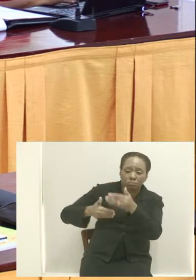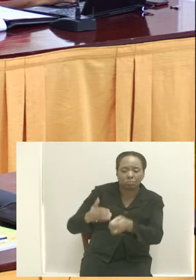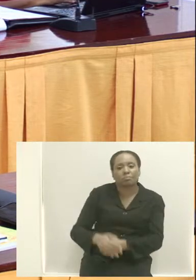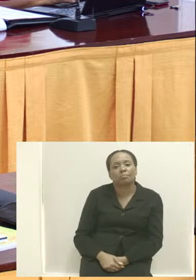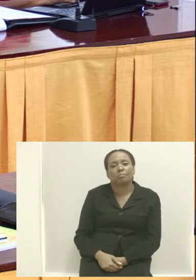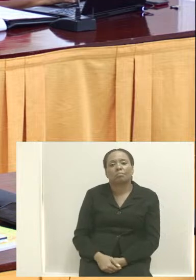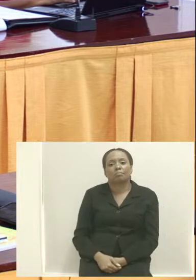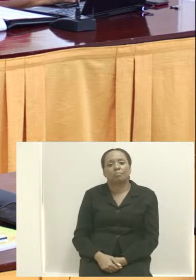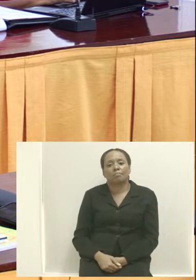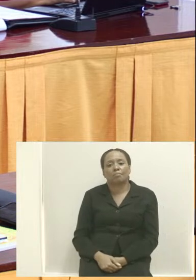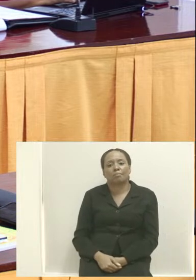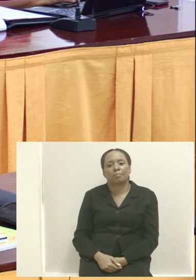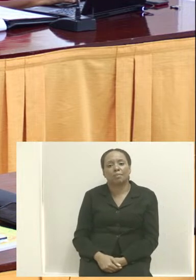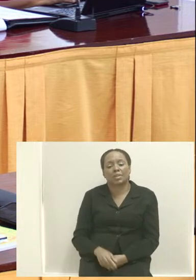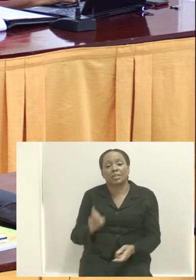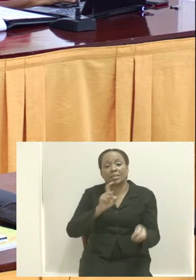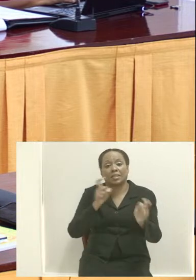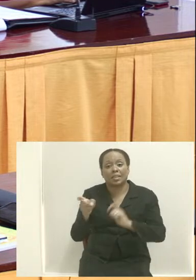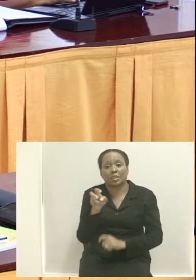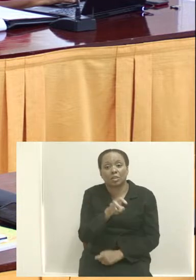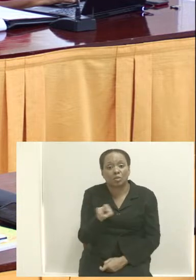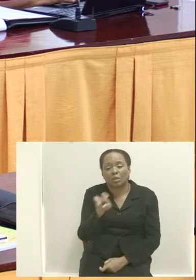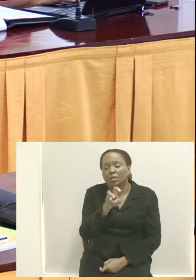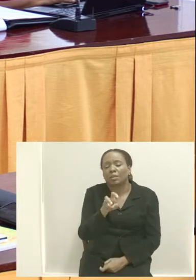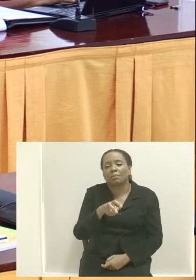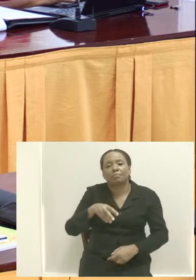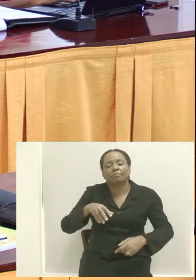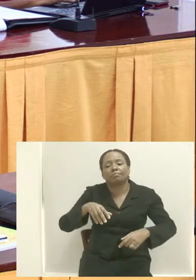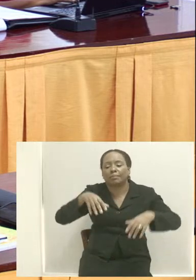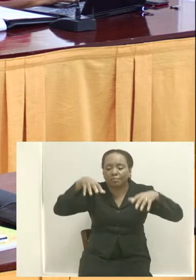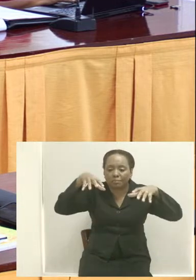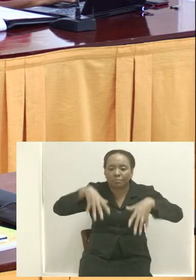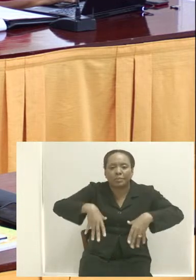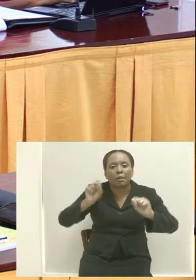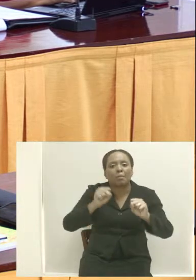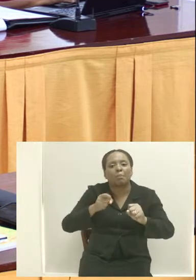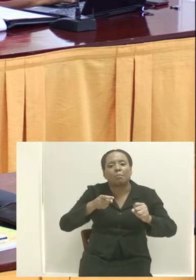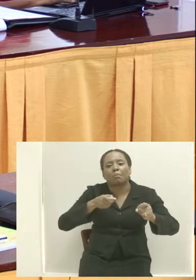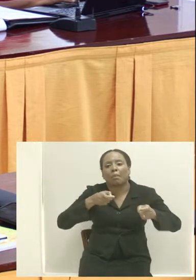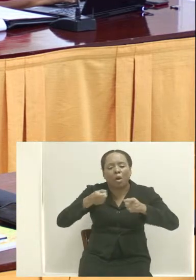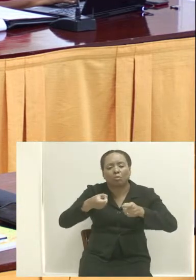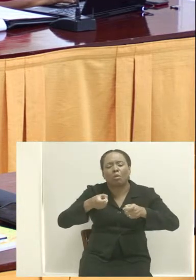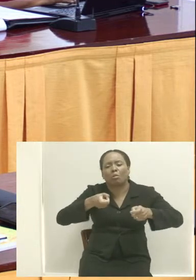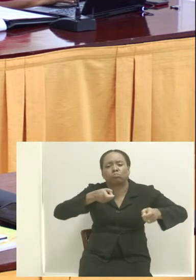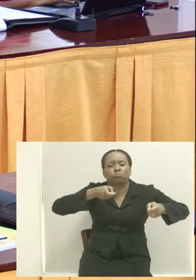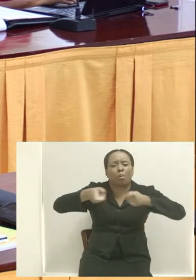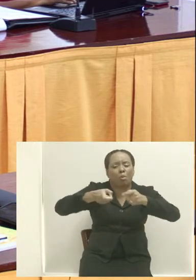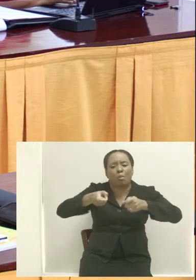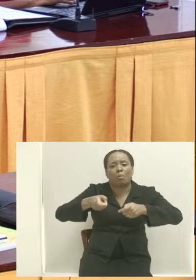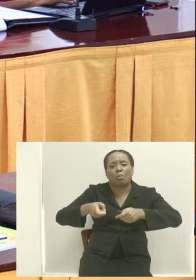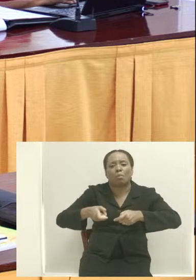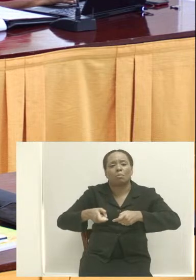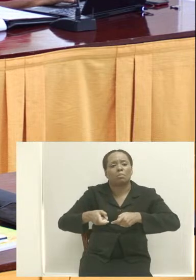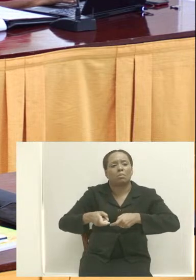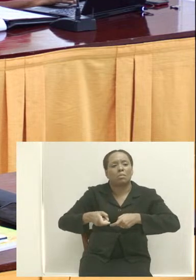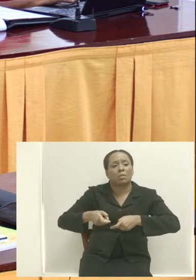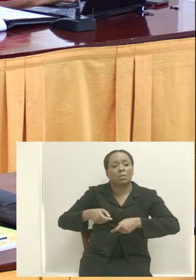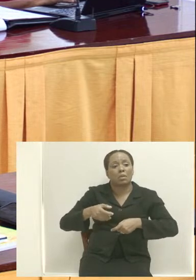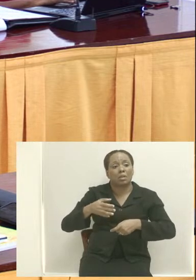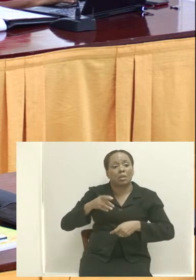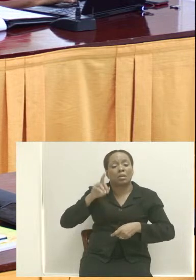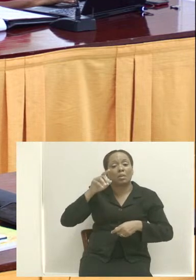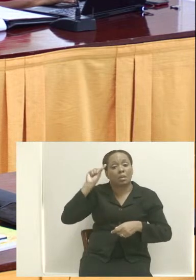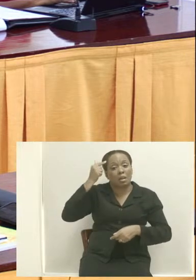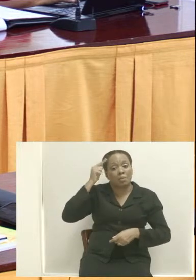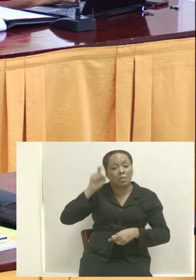that. And it would go on and on if there is not appropriate intervention by government to safeguard and protect